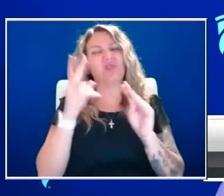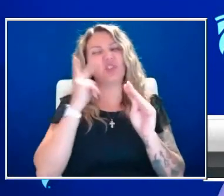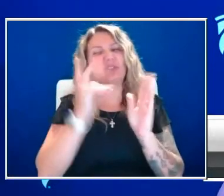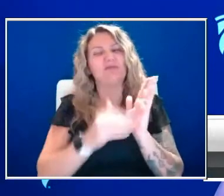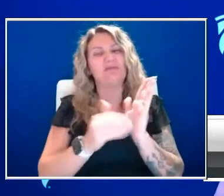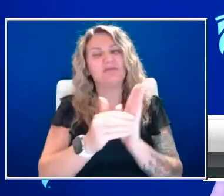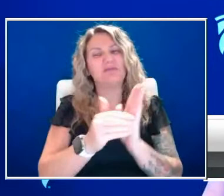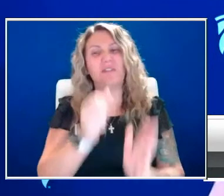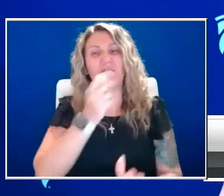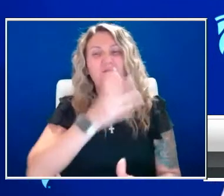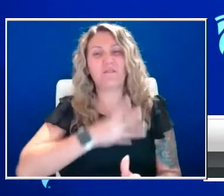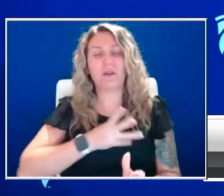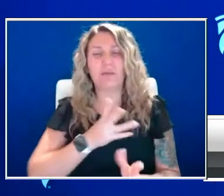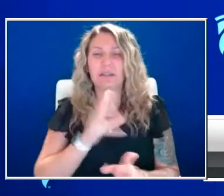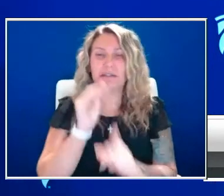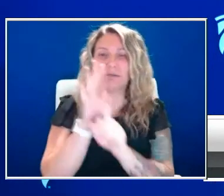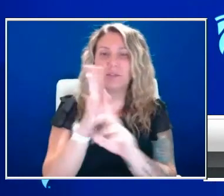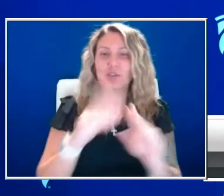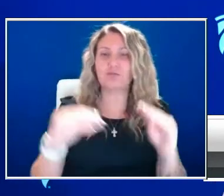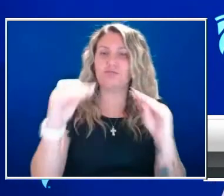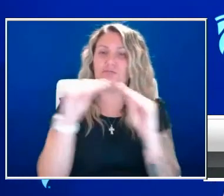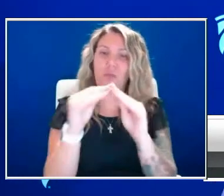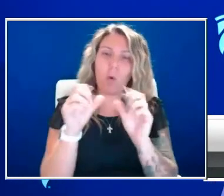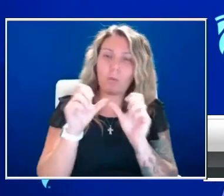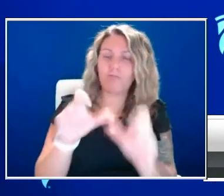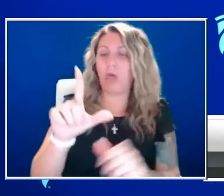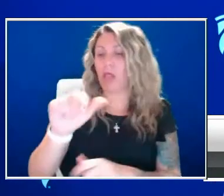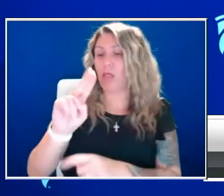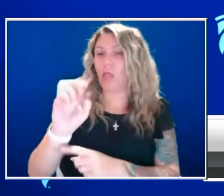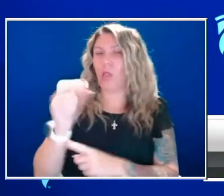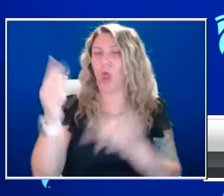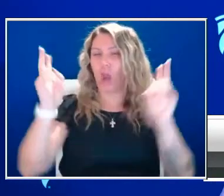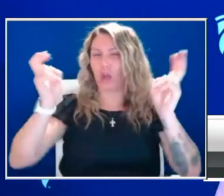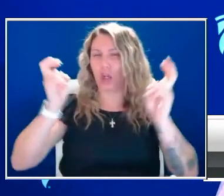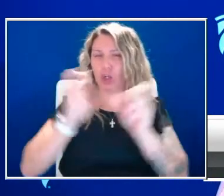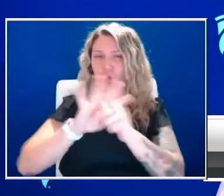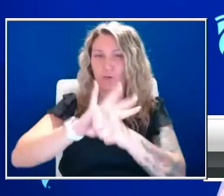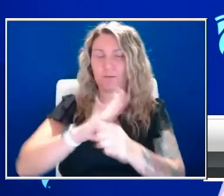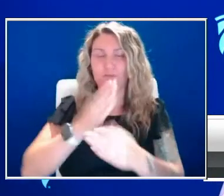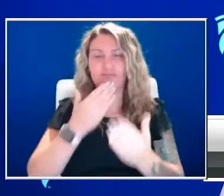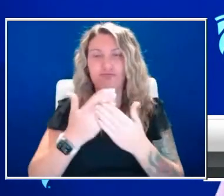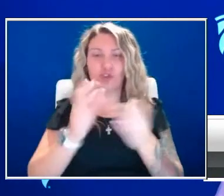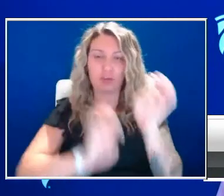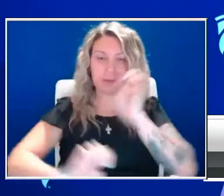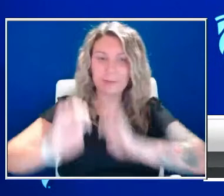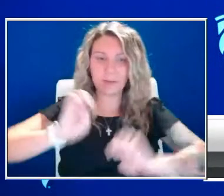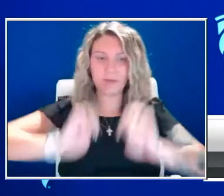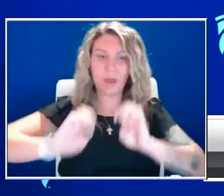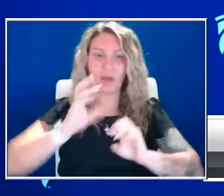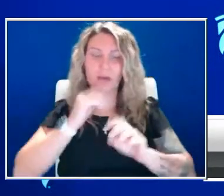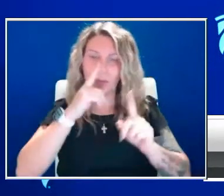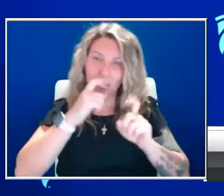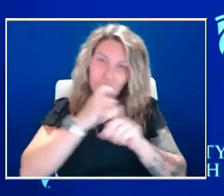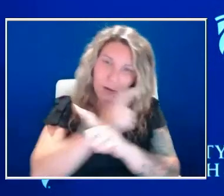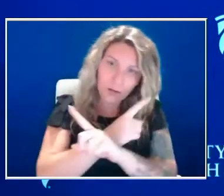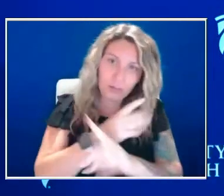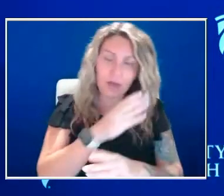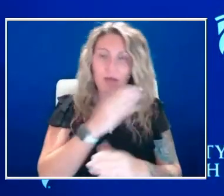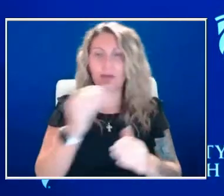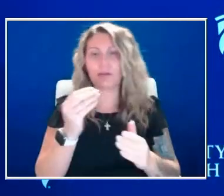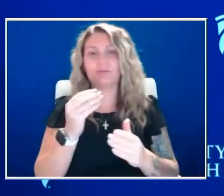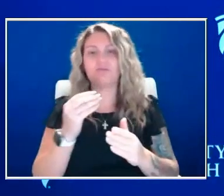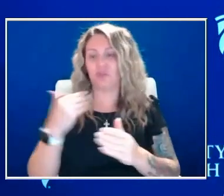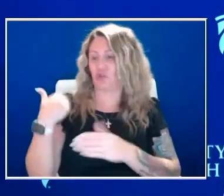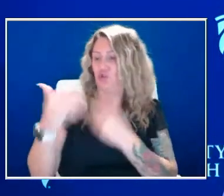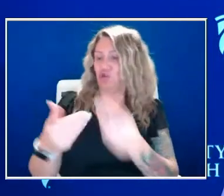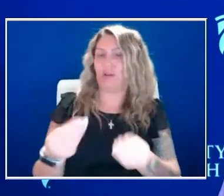experienced more of the long COVID. So I think it's a good thing to evaluate. But again, it's going to be complex interplays in genetics and all that kind of